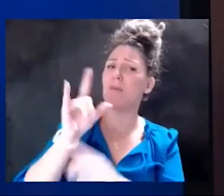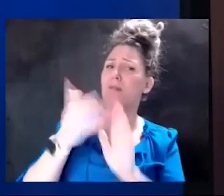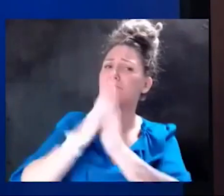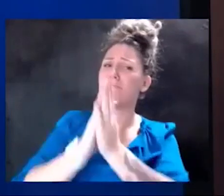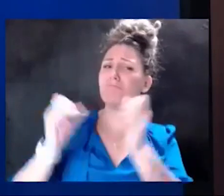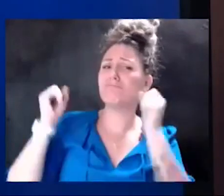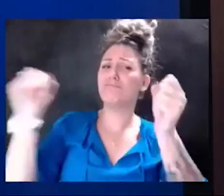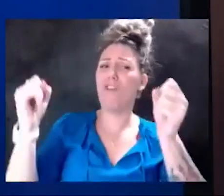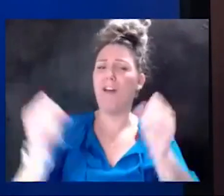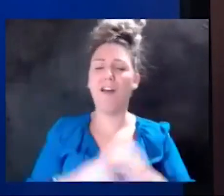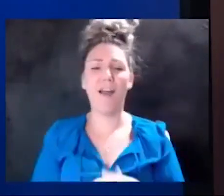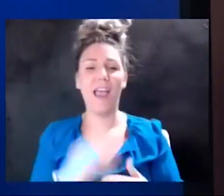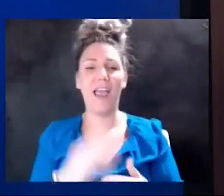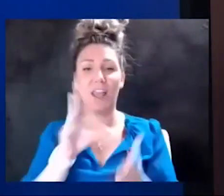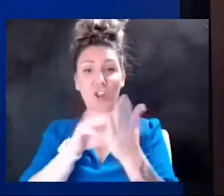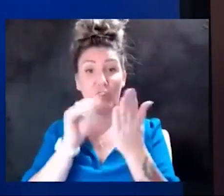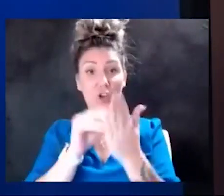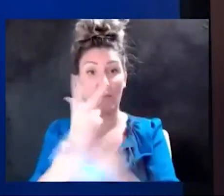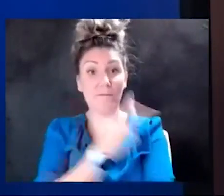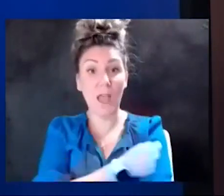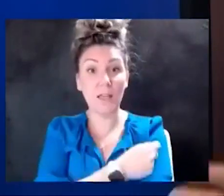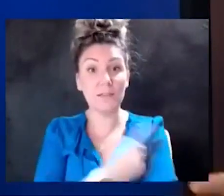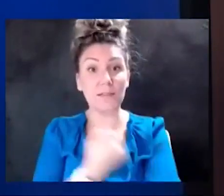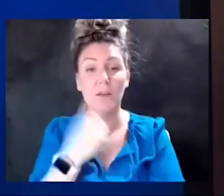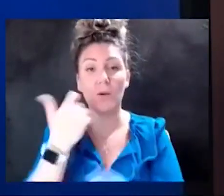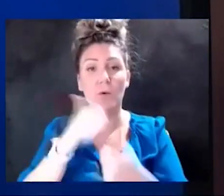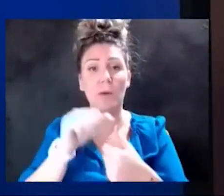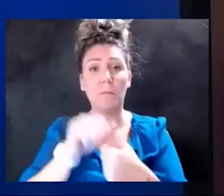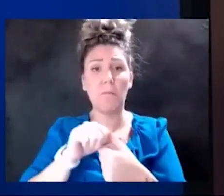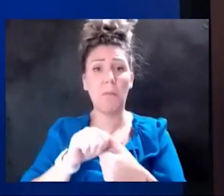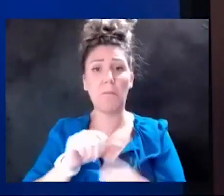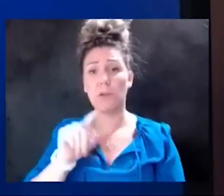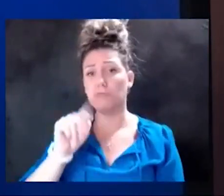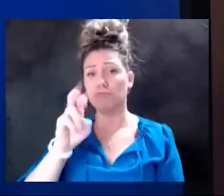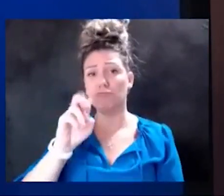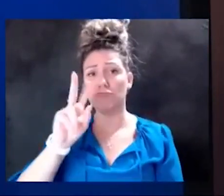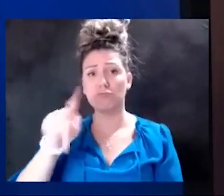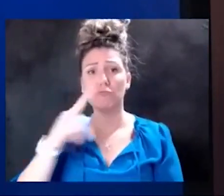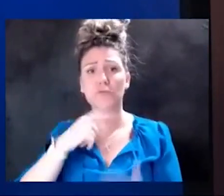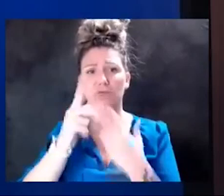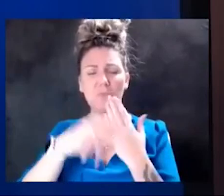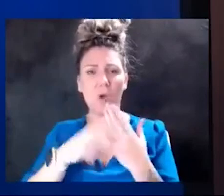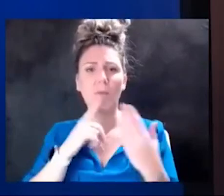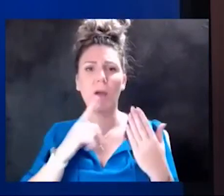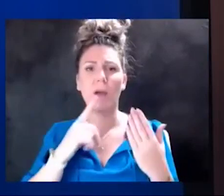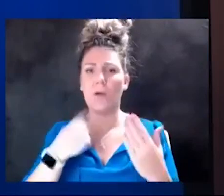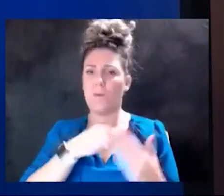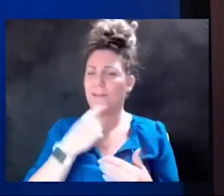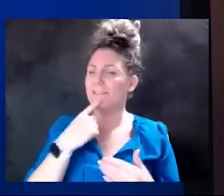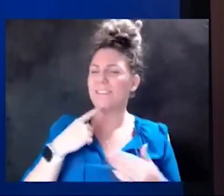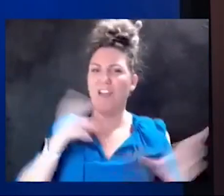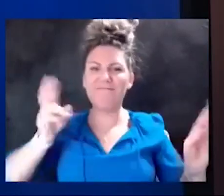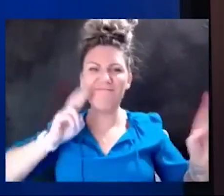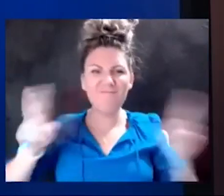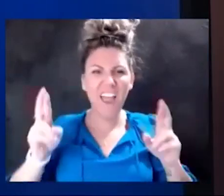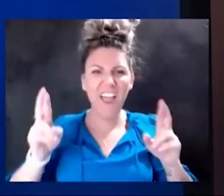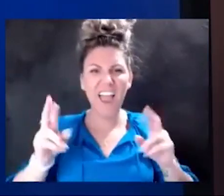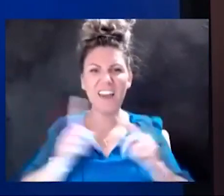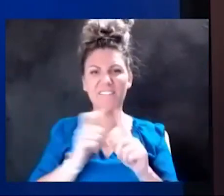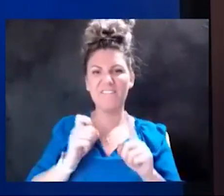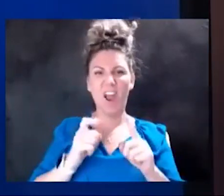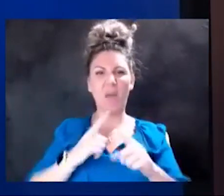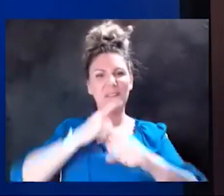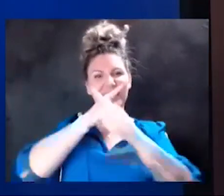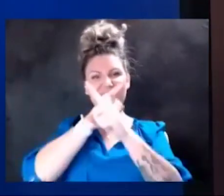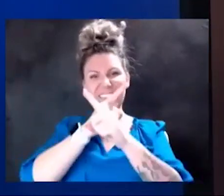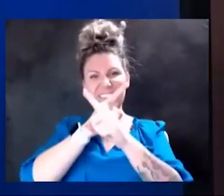that there was vaccination. I remember the program where we were talking about it right here, and we said, game on. We're moving from defense, all about